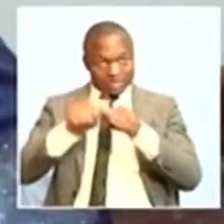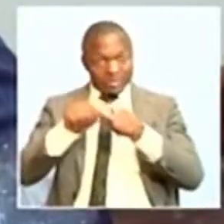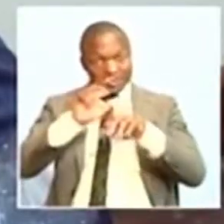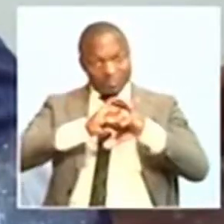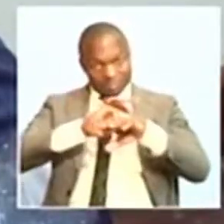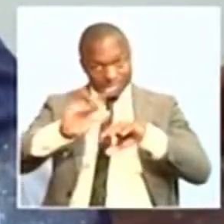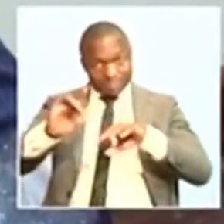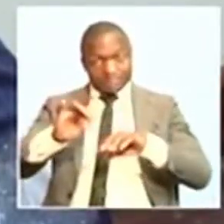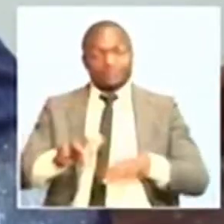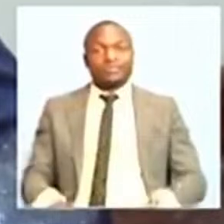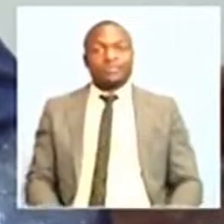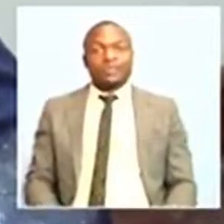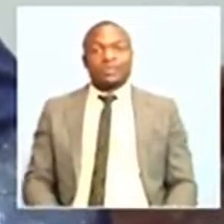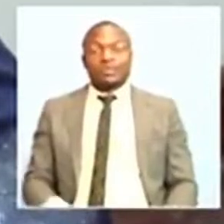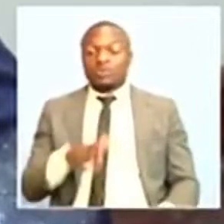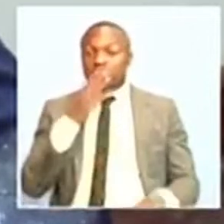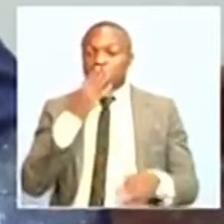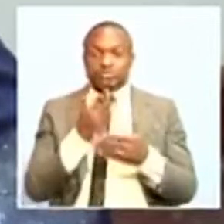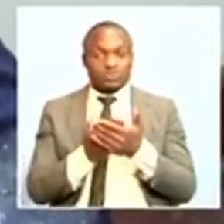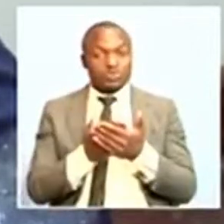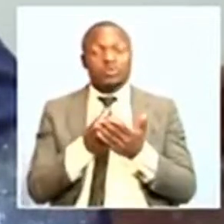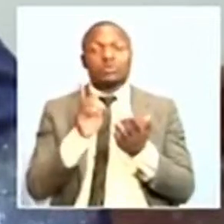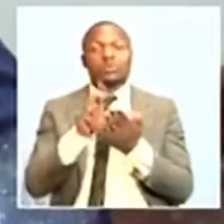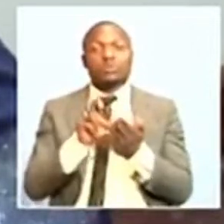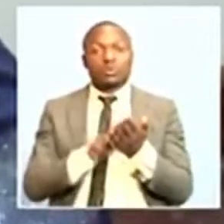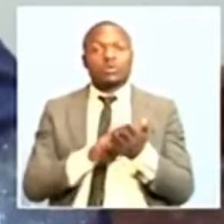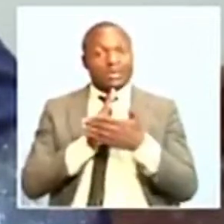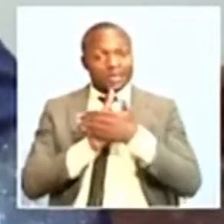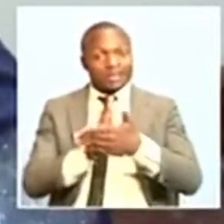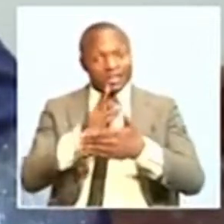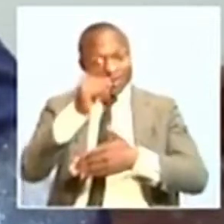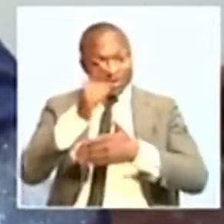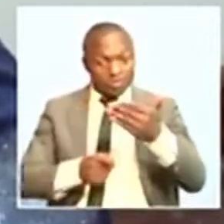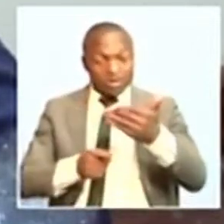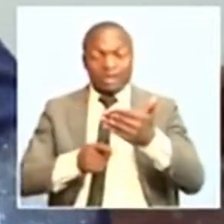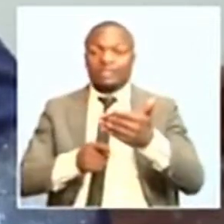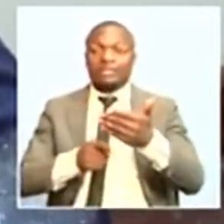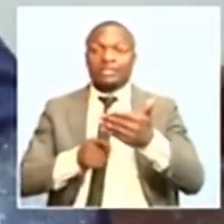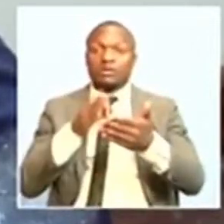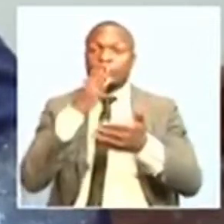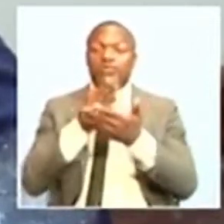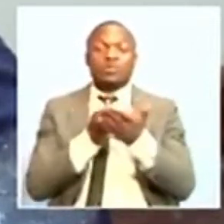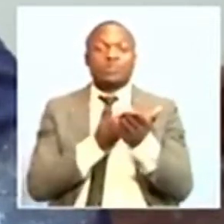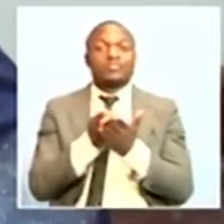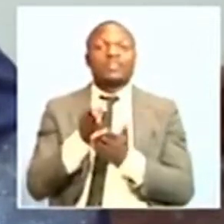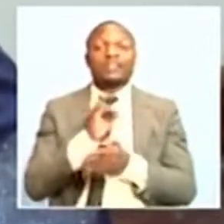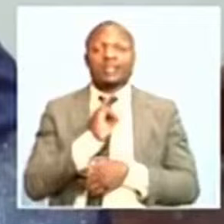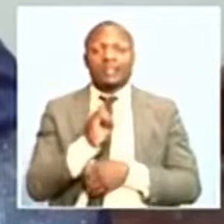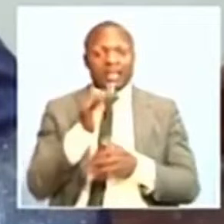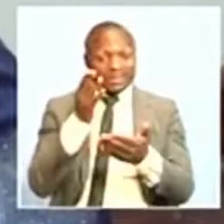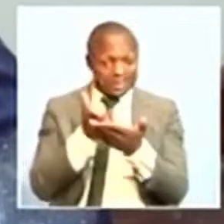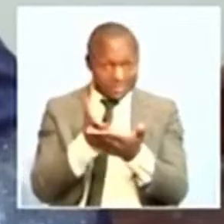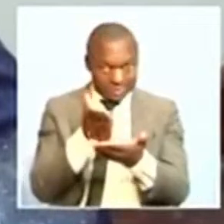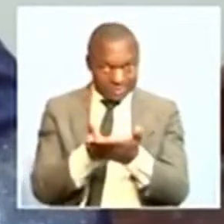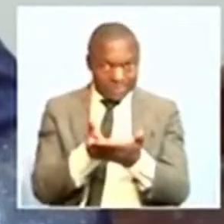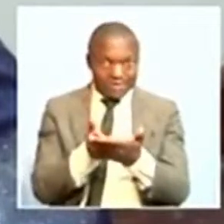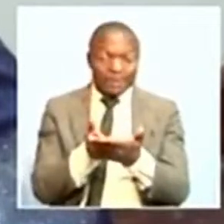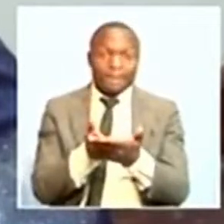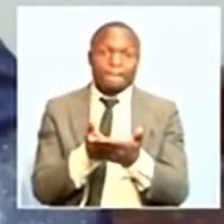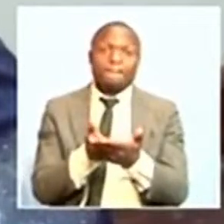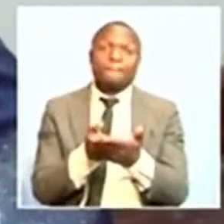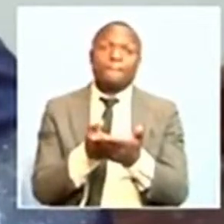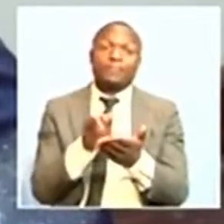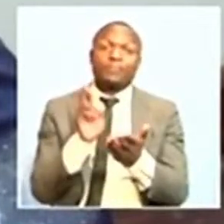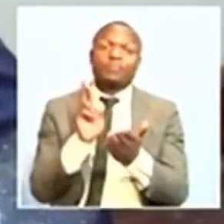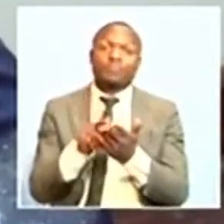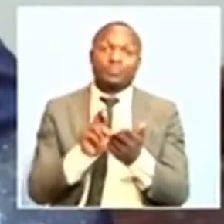of proper parameters guiding what good faith or defining what good faith is, this provision may